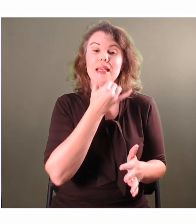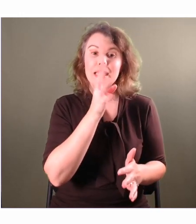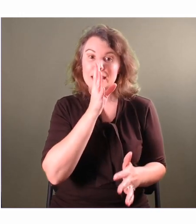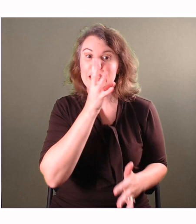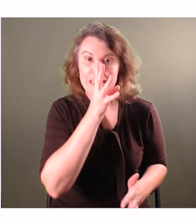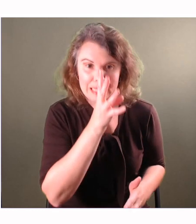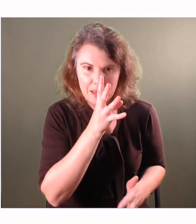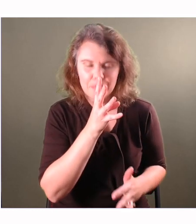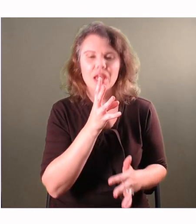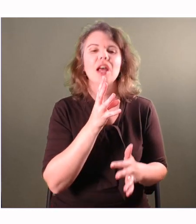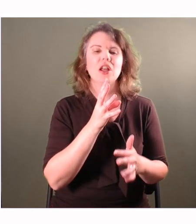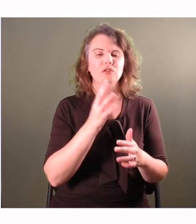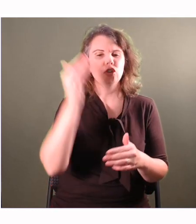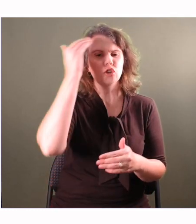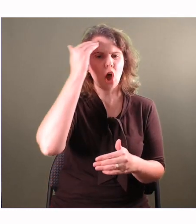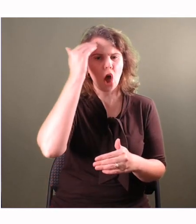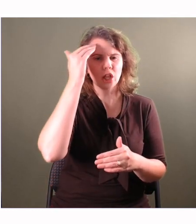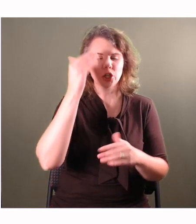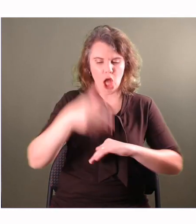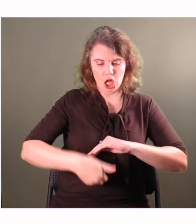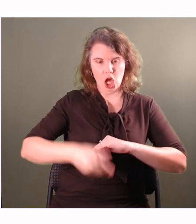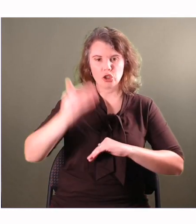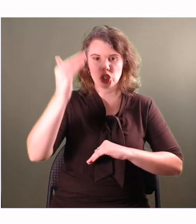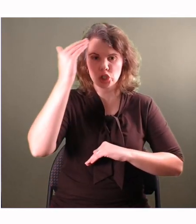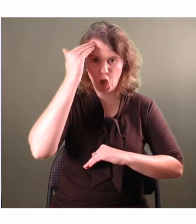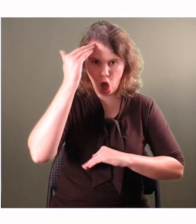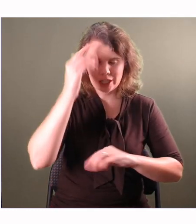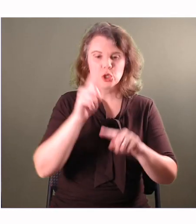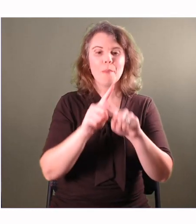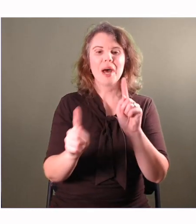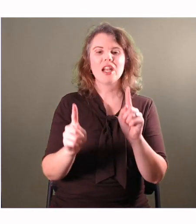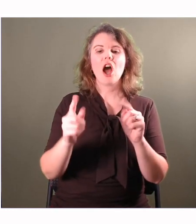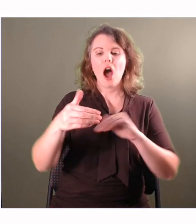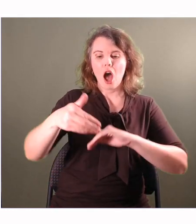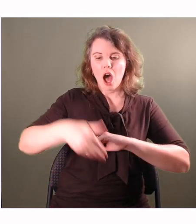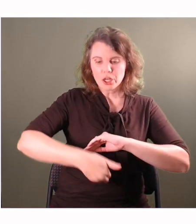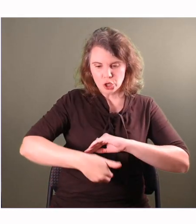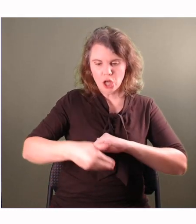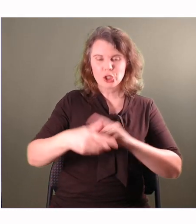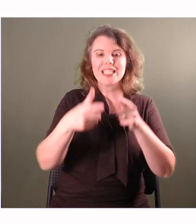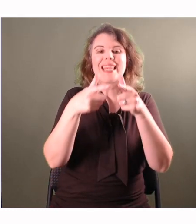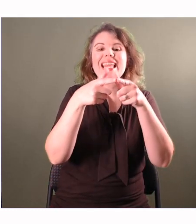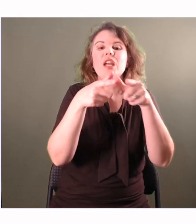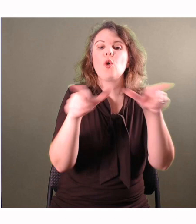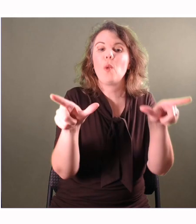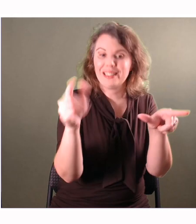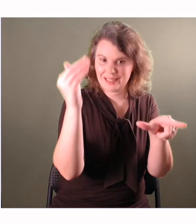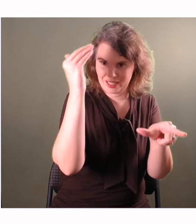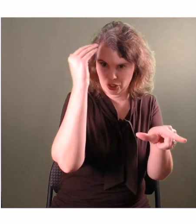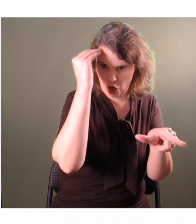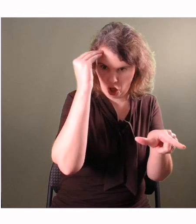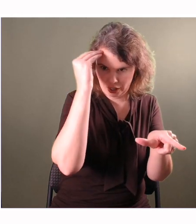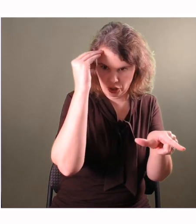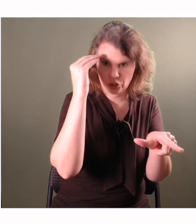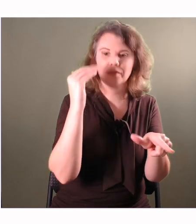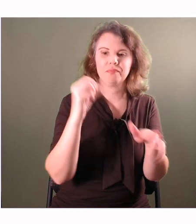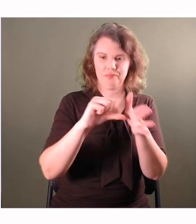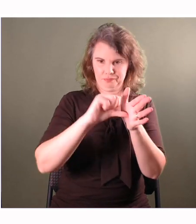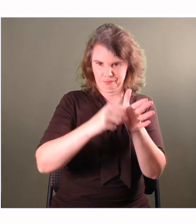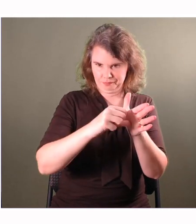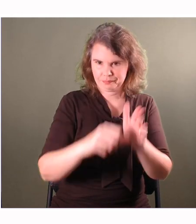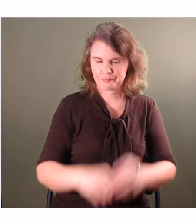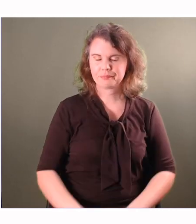just reveal unconscious linguistic knowledge. And here I'm highlighting the linguist Victoria Fromkin, who emphasized